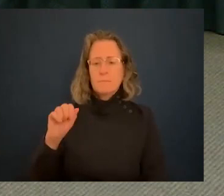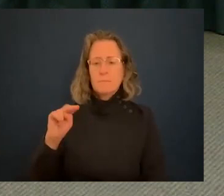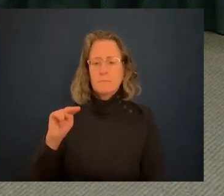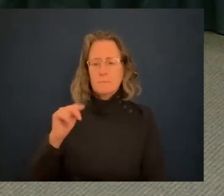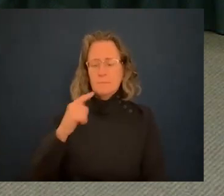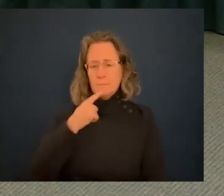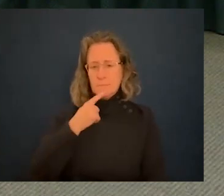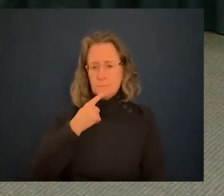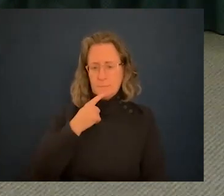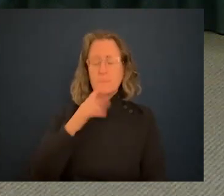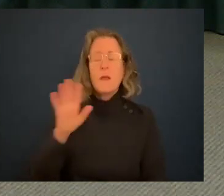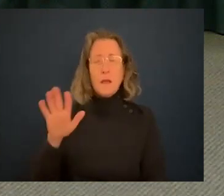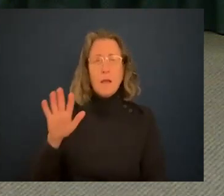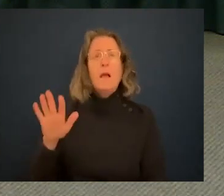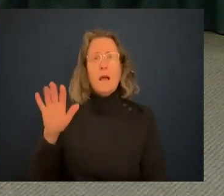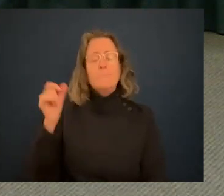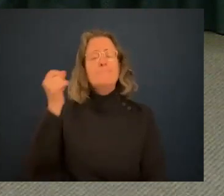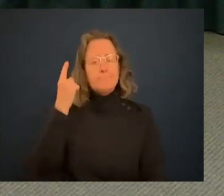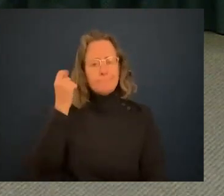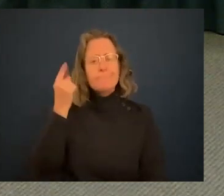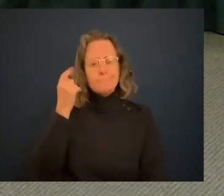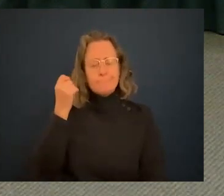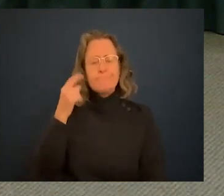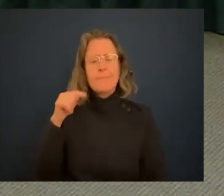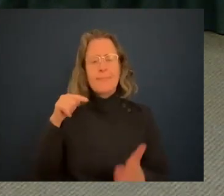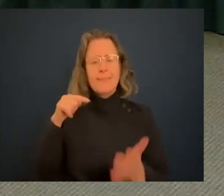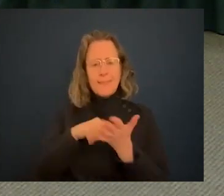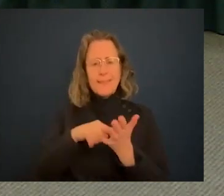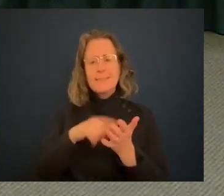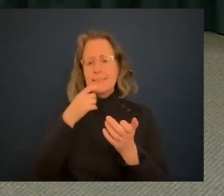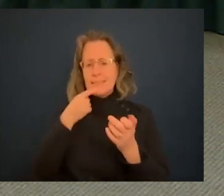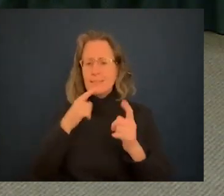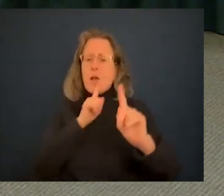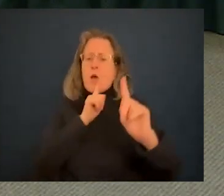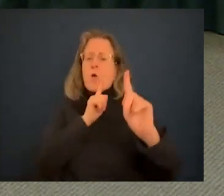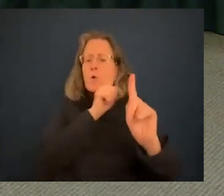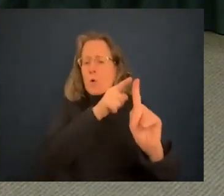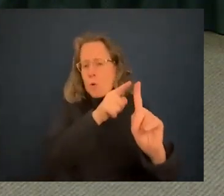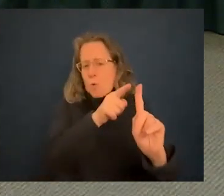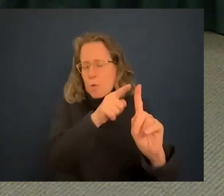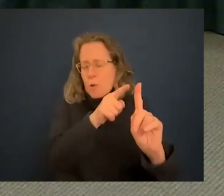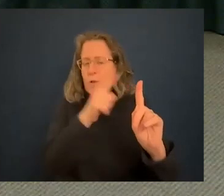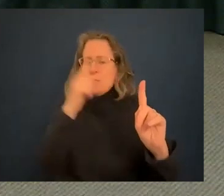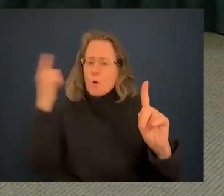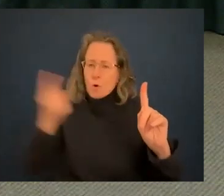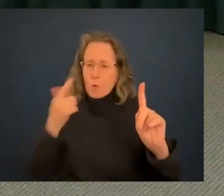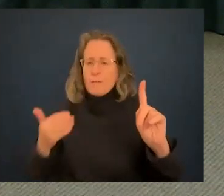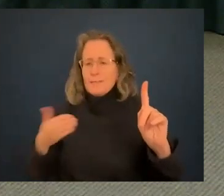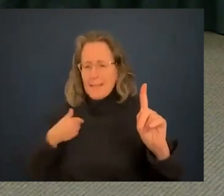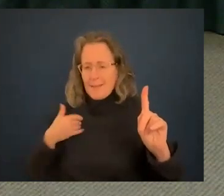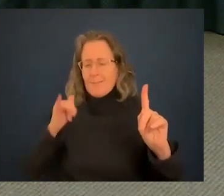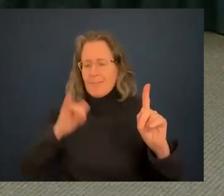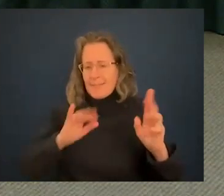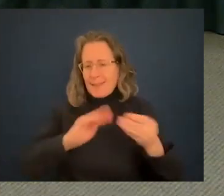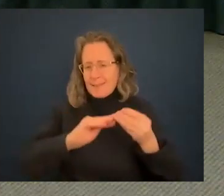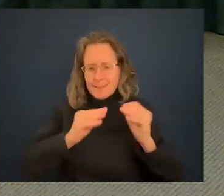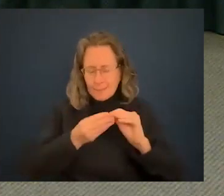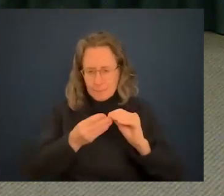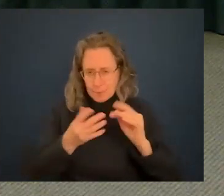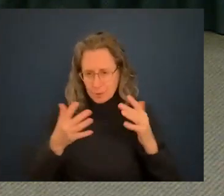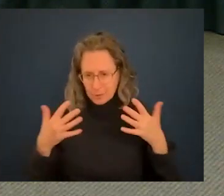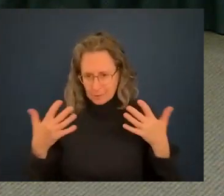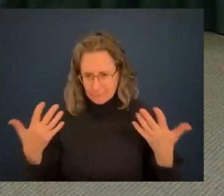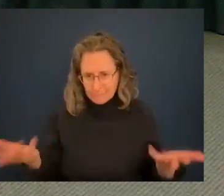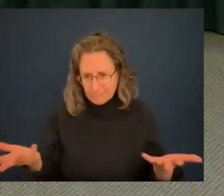uh yes I agree with that because this is just simply a goal for maintaining this amount in going forward um